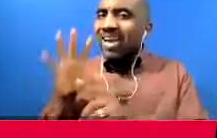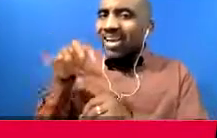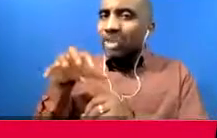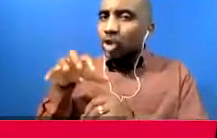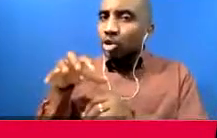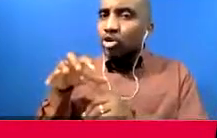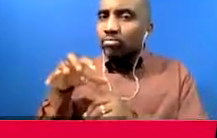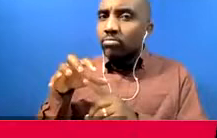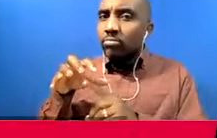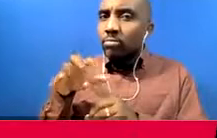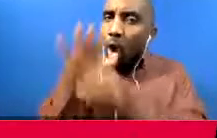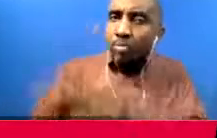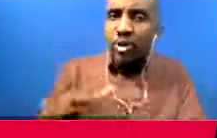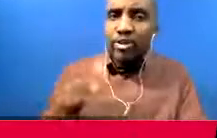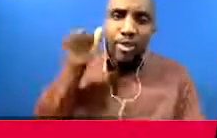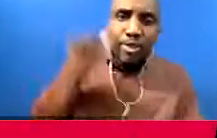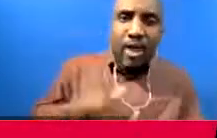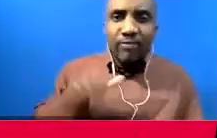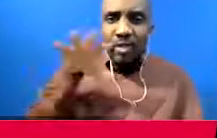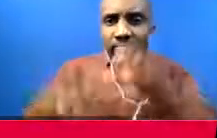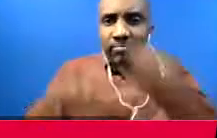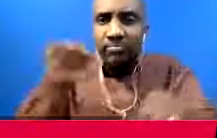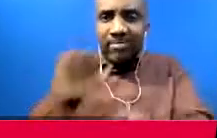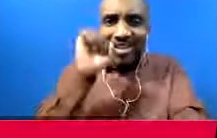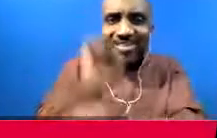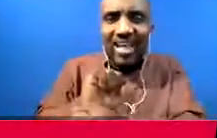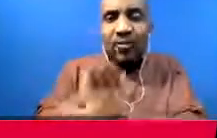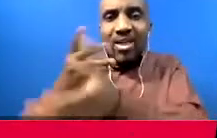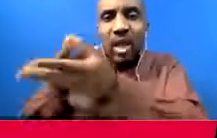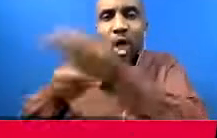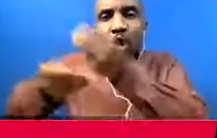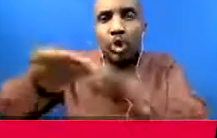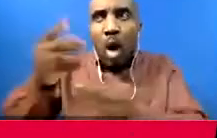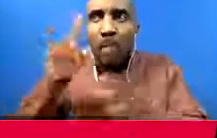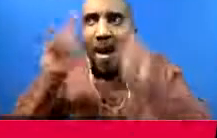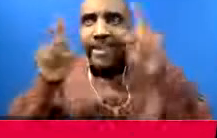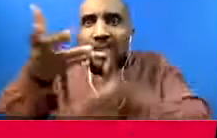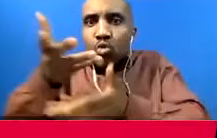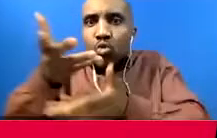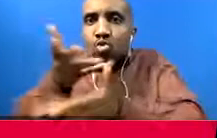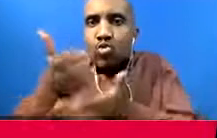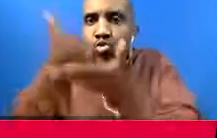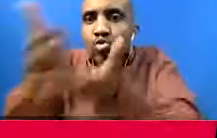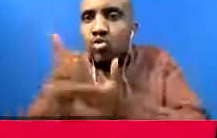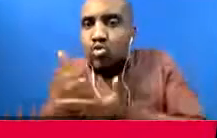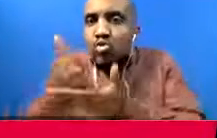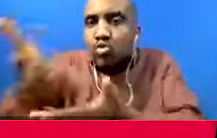theft, colonization, and in the US's case, enslavement, are swapping tactics and ideas with each other. And of course,